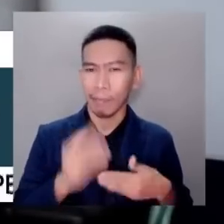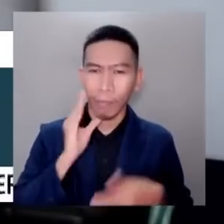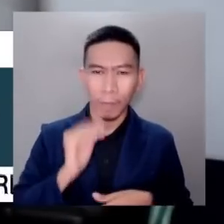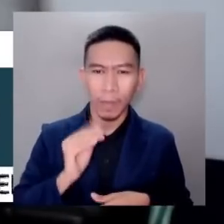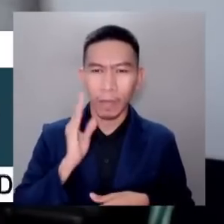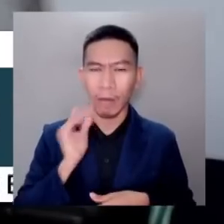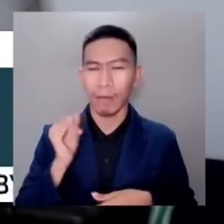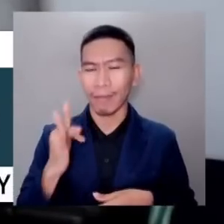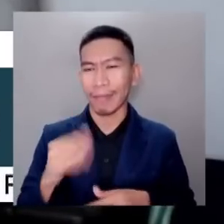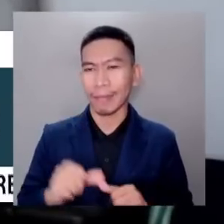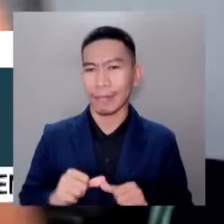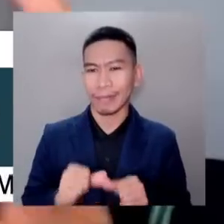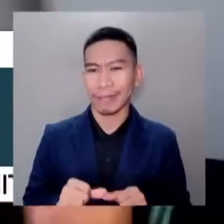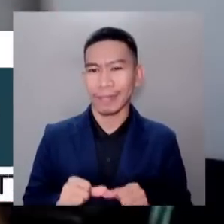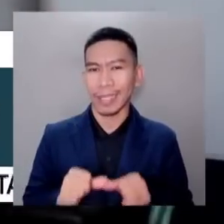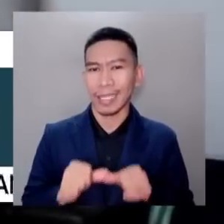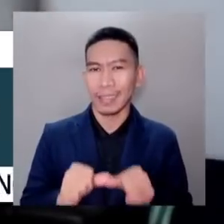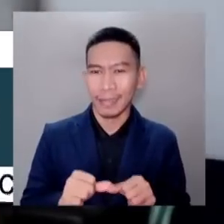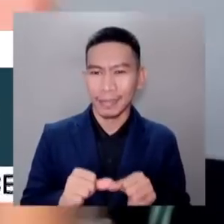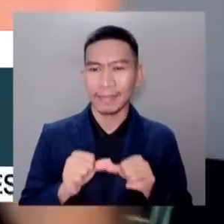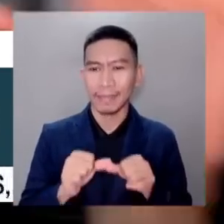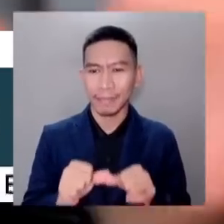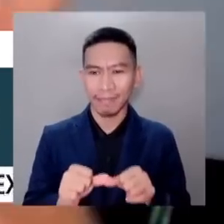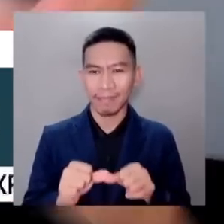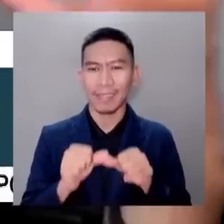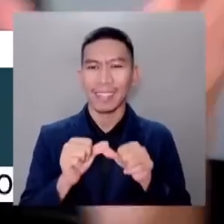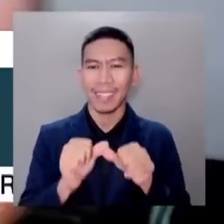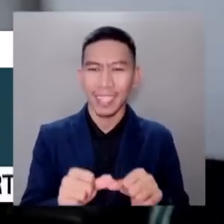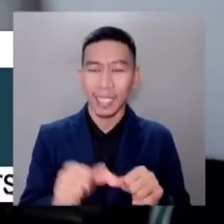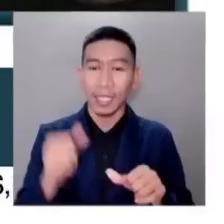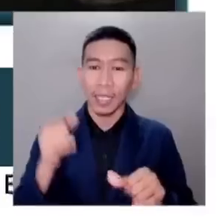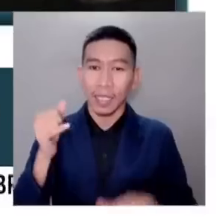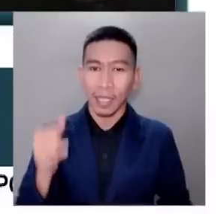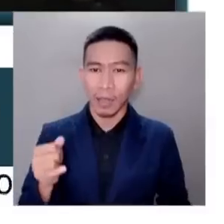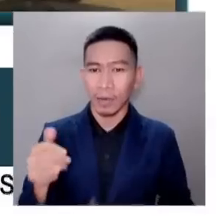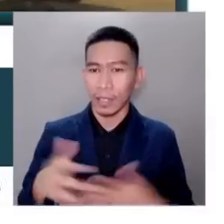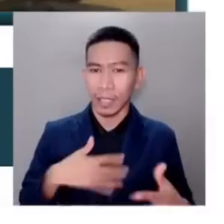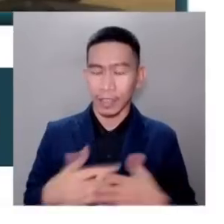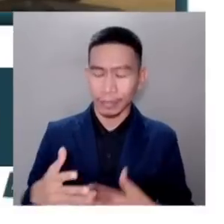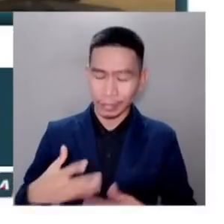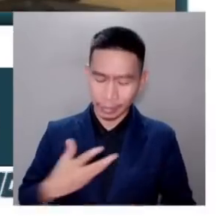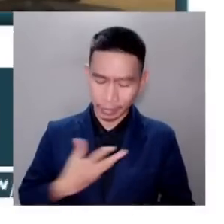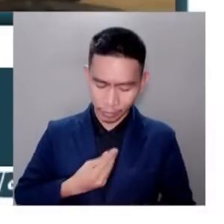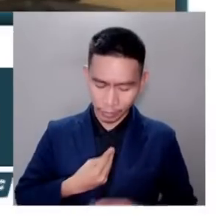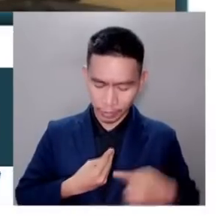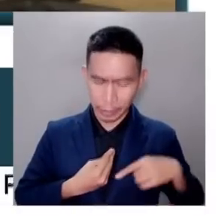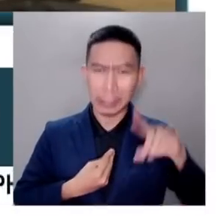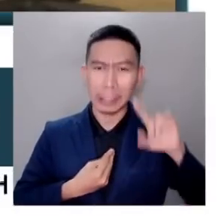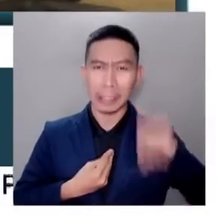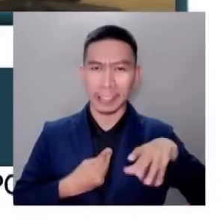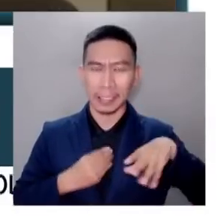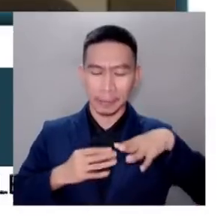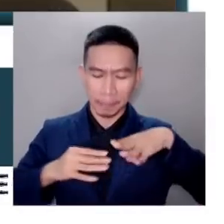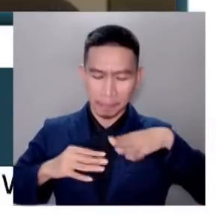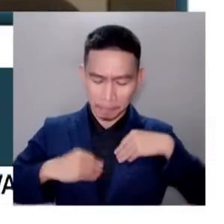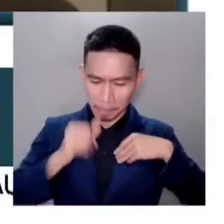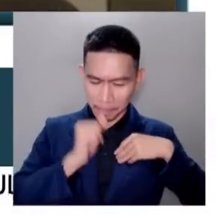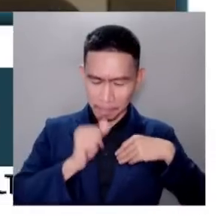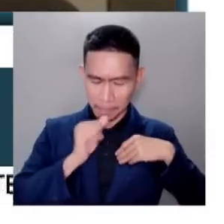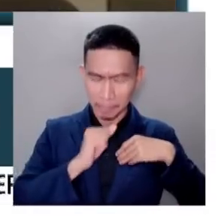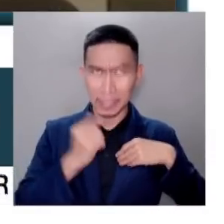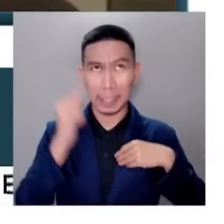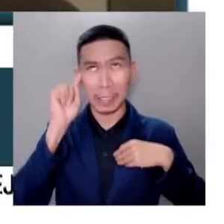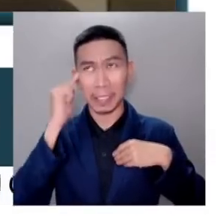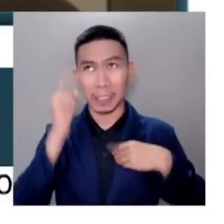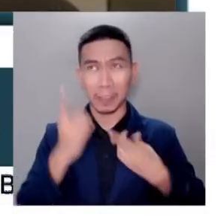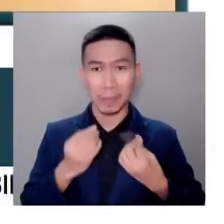through, you know, one of the things I've always said is whatever it is we're most afraid of, we have to embrace it. And then we have to figure out what we do. What is the